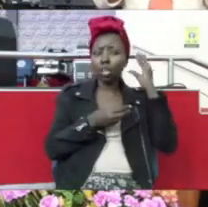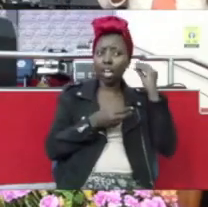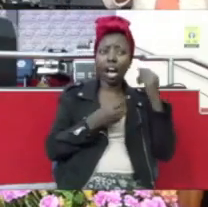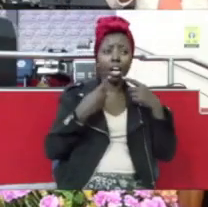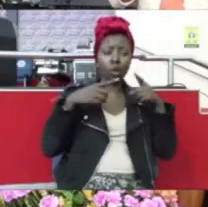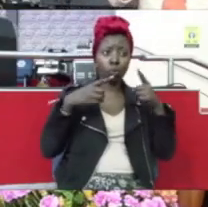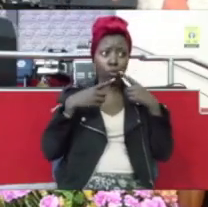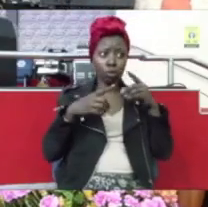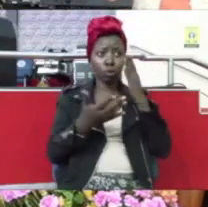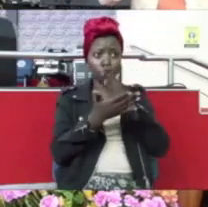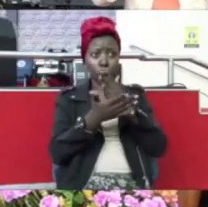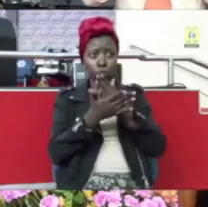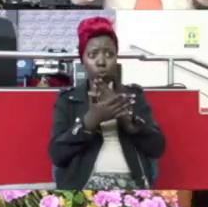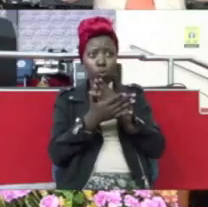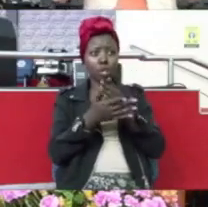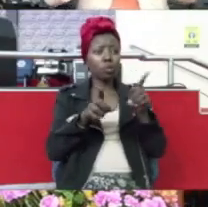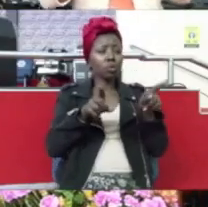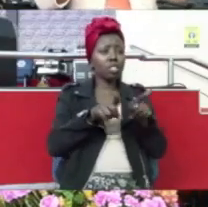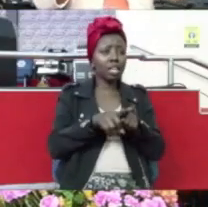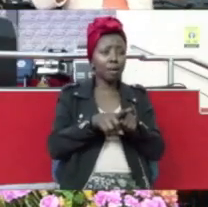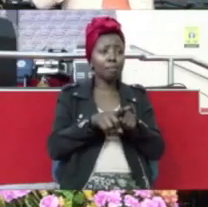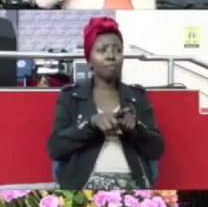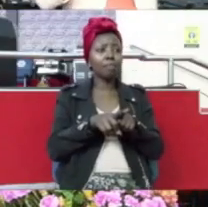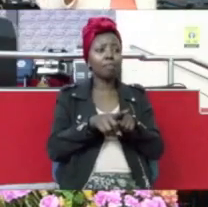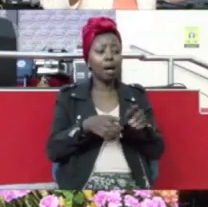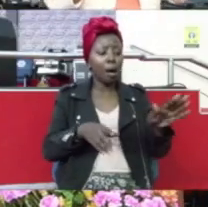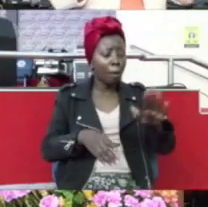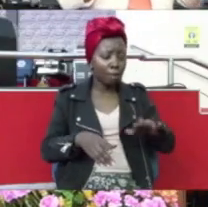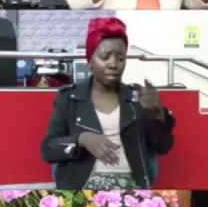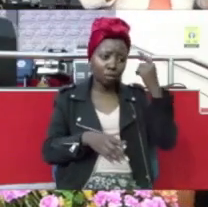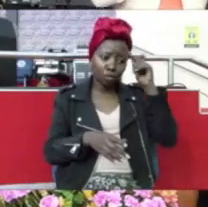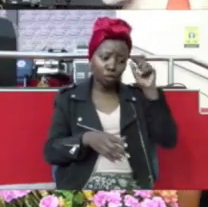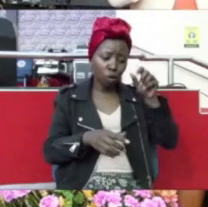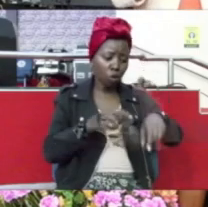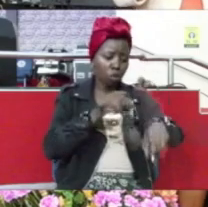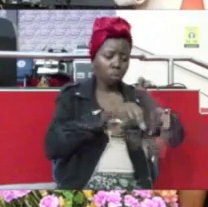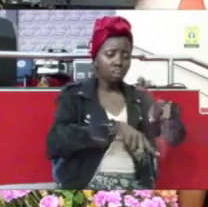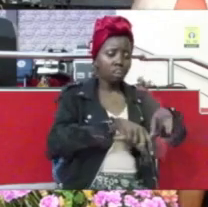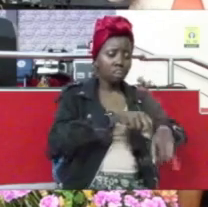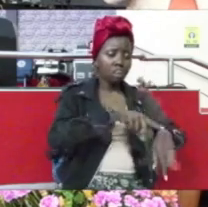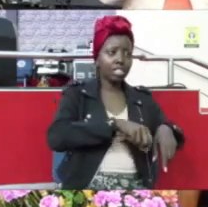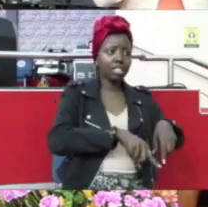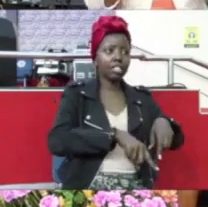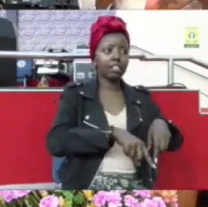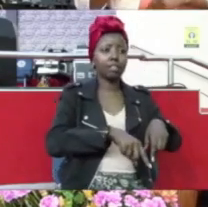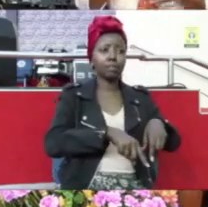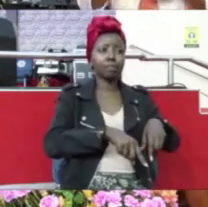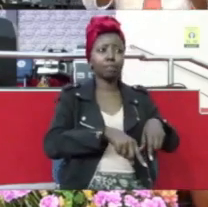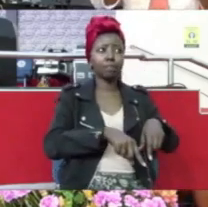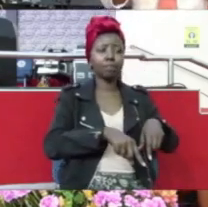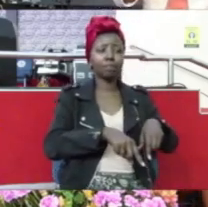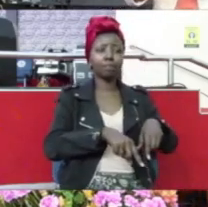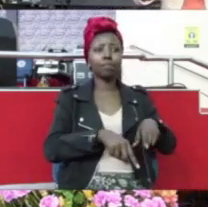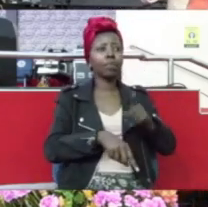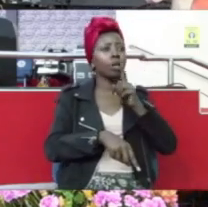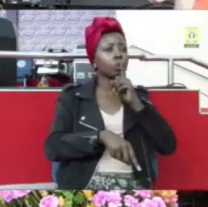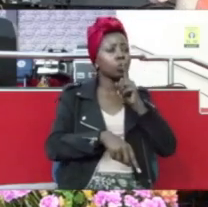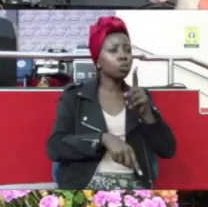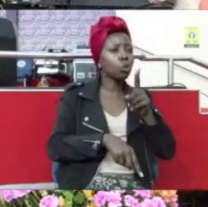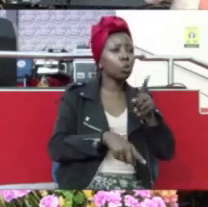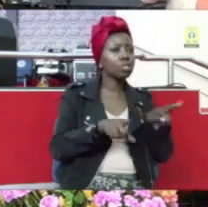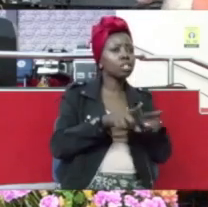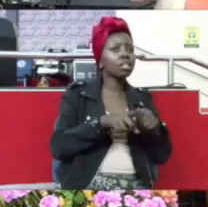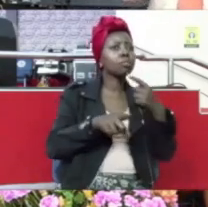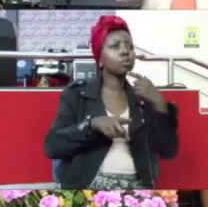seed place. Naambiwa kwamba kuna wale ambao wanawahitaji ya chakula miongoni mwetu. So you are mahali pa mbegu. You are being told the office